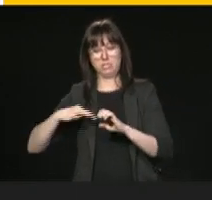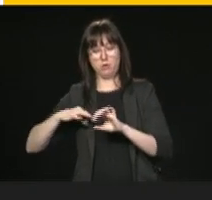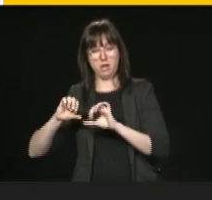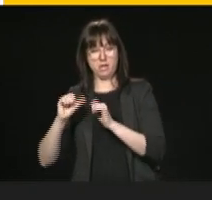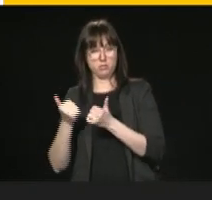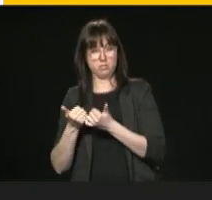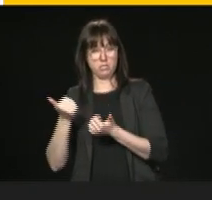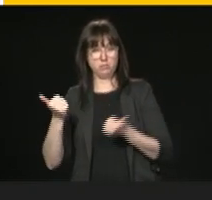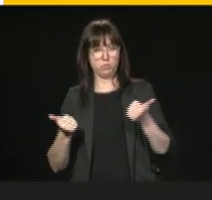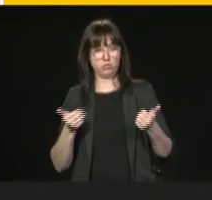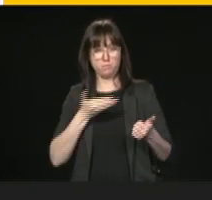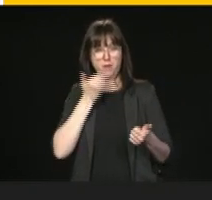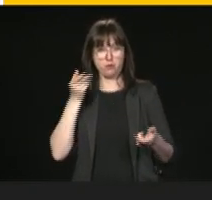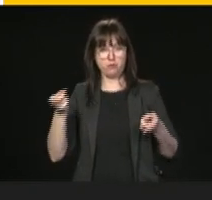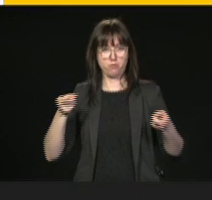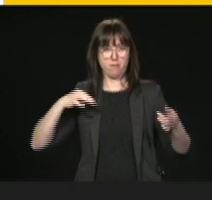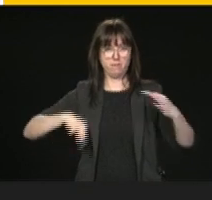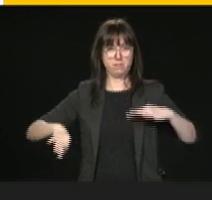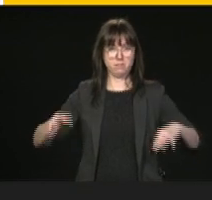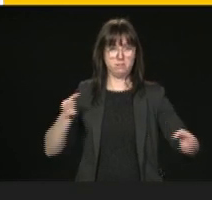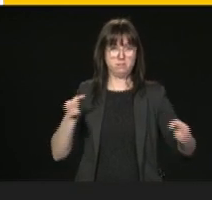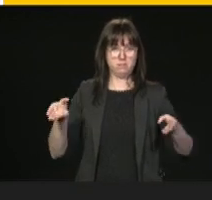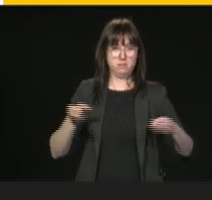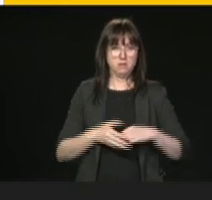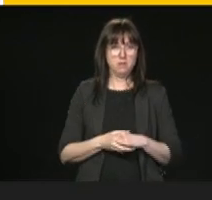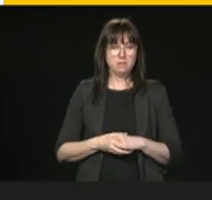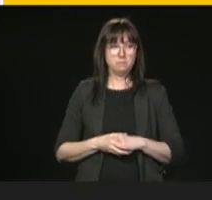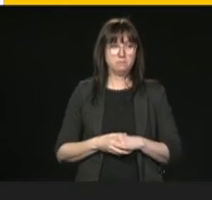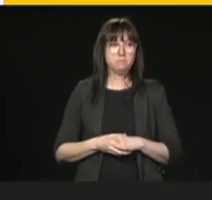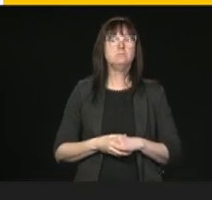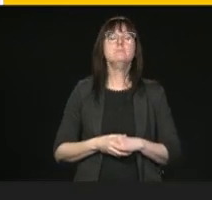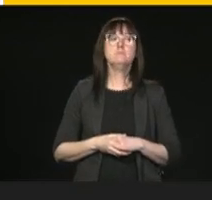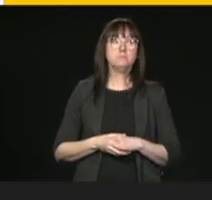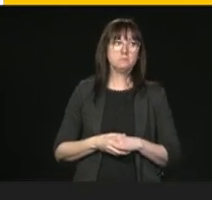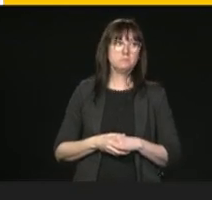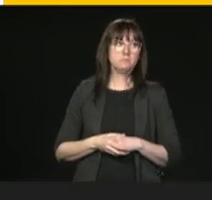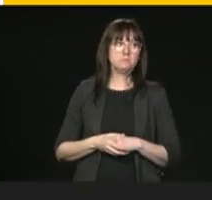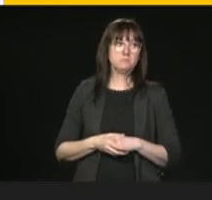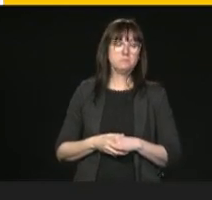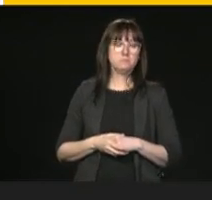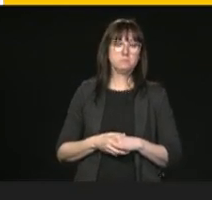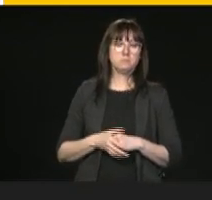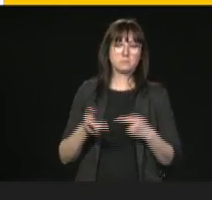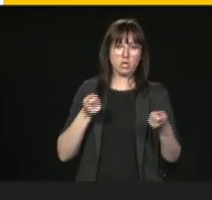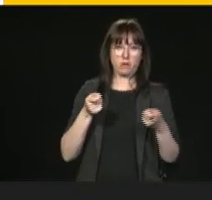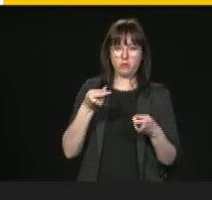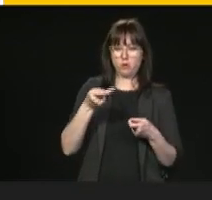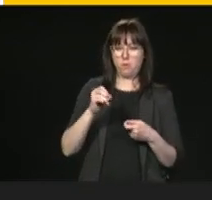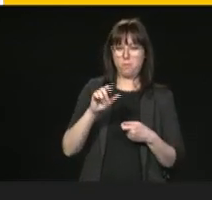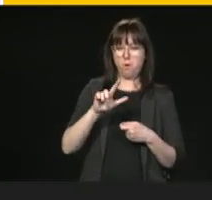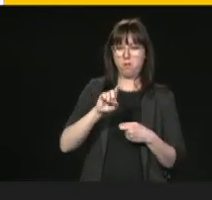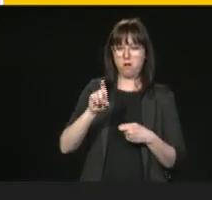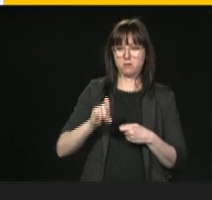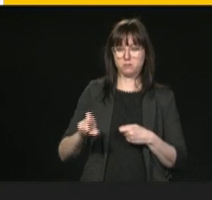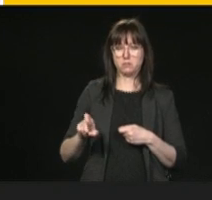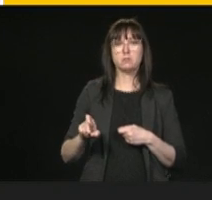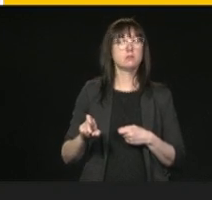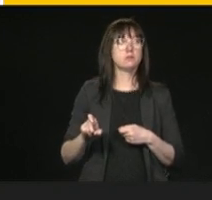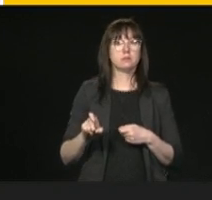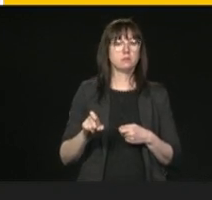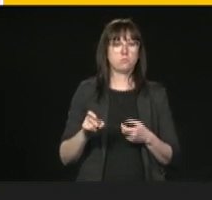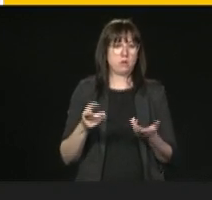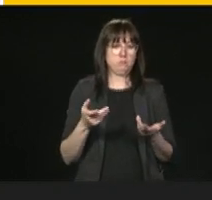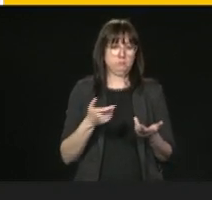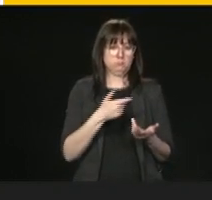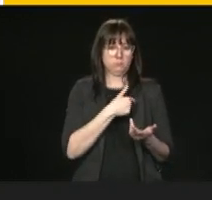Well, the obvious advantage is that we can do it at the drop of a hat, which is what we did. We announced